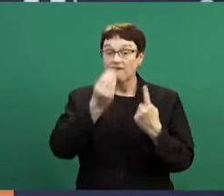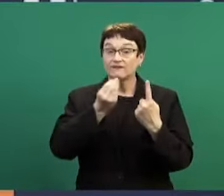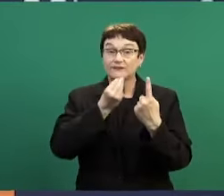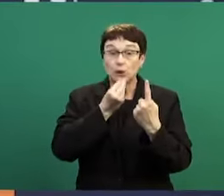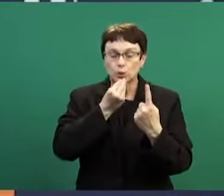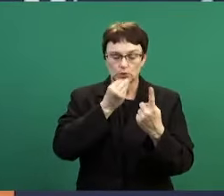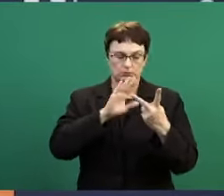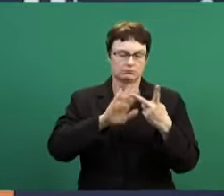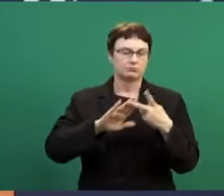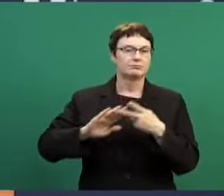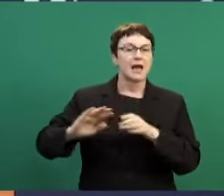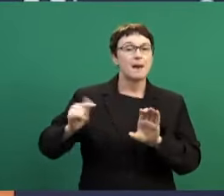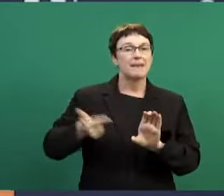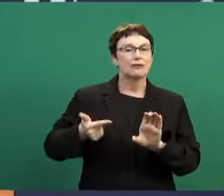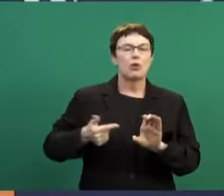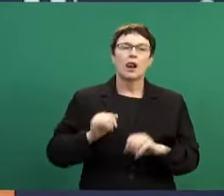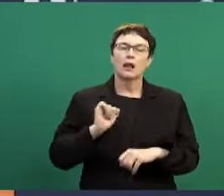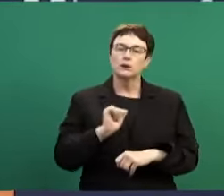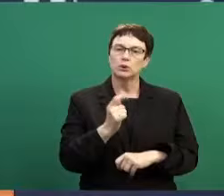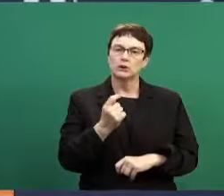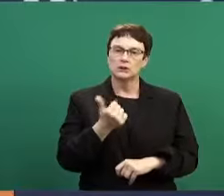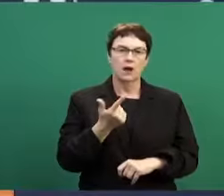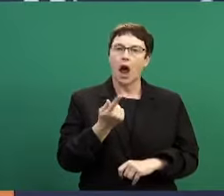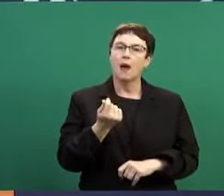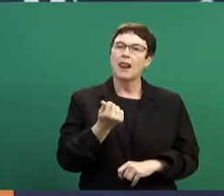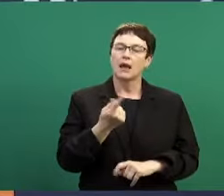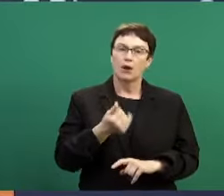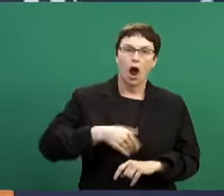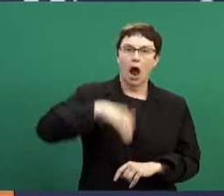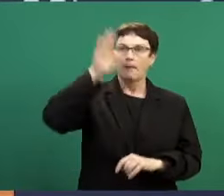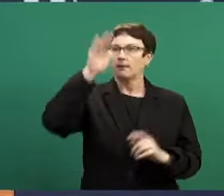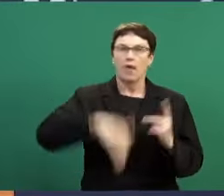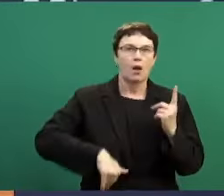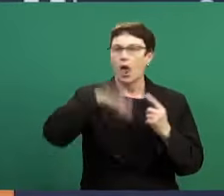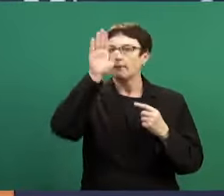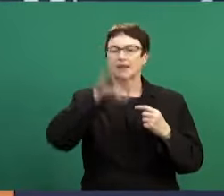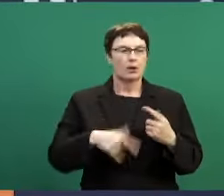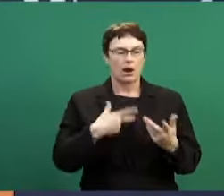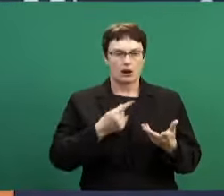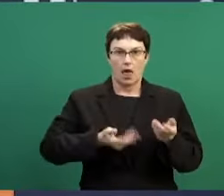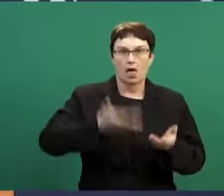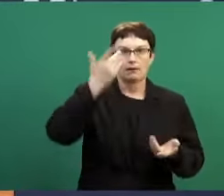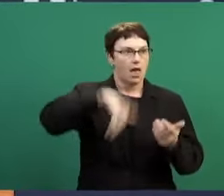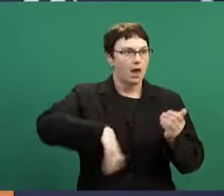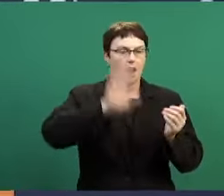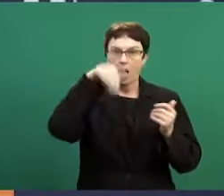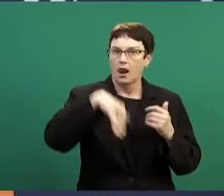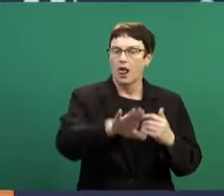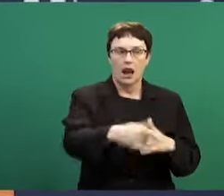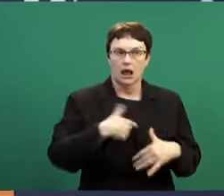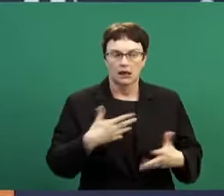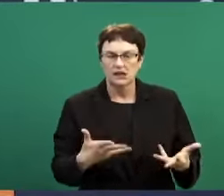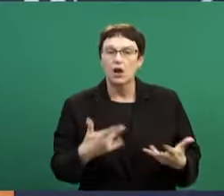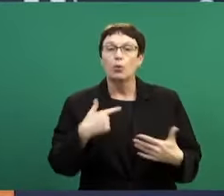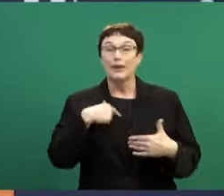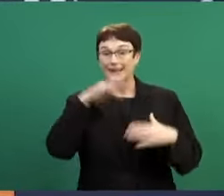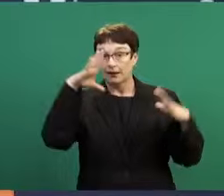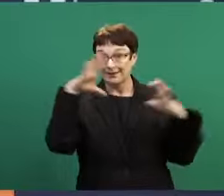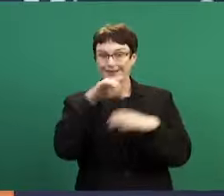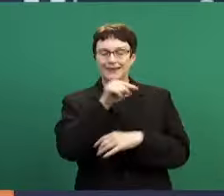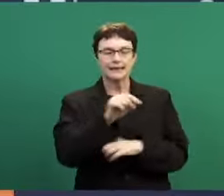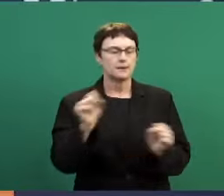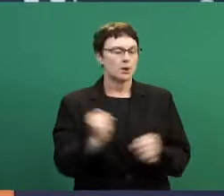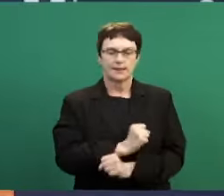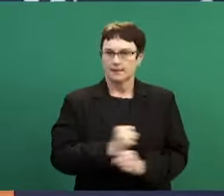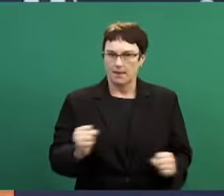so that we can arrive at what we call core inflation. Our forecast for core inflation has actually